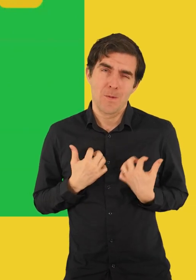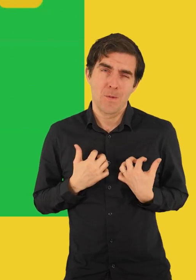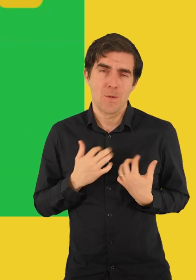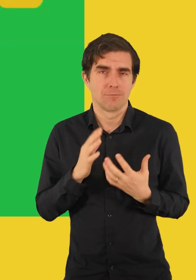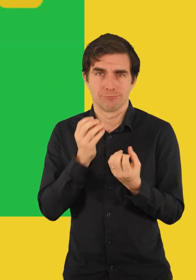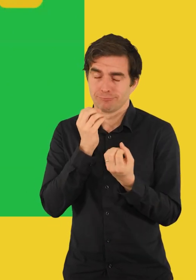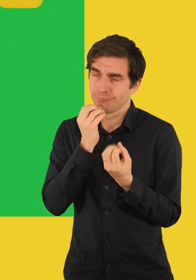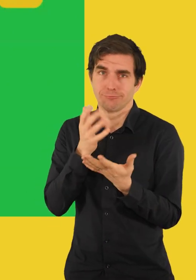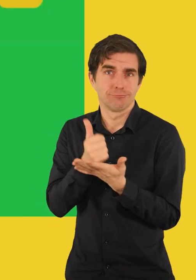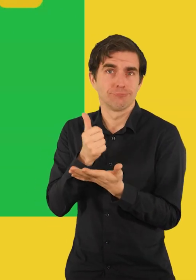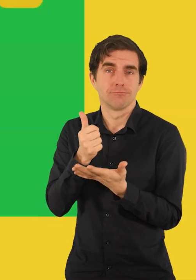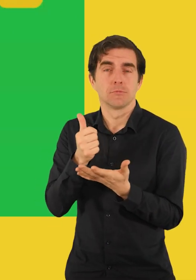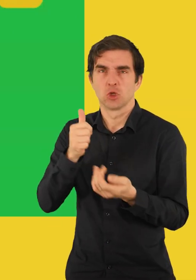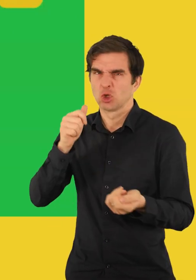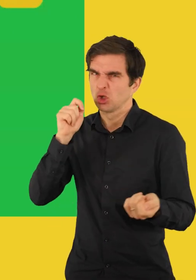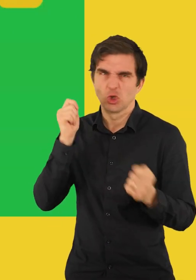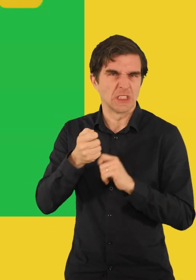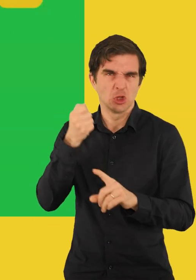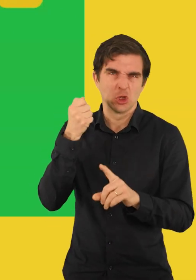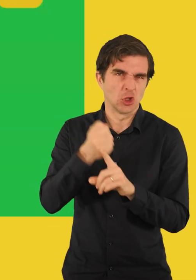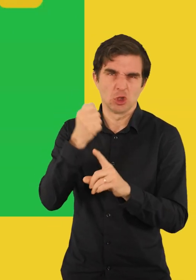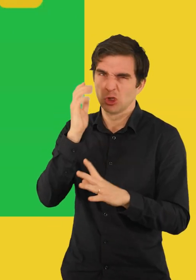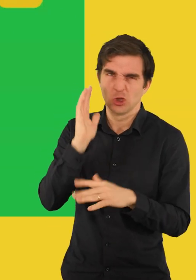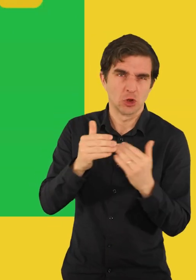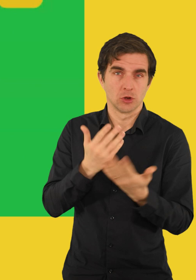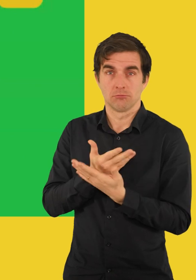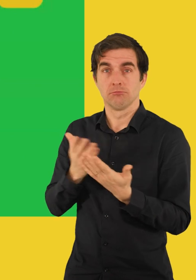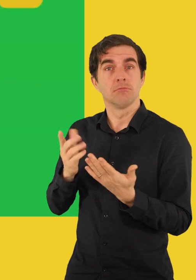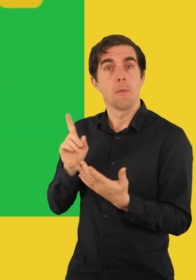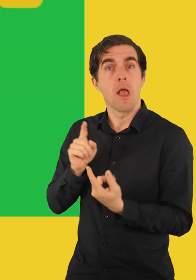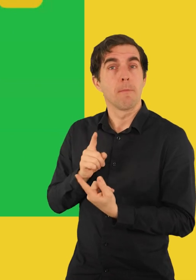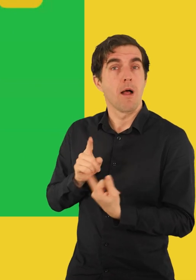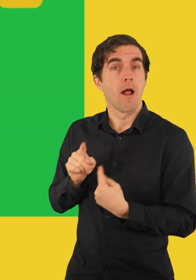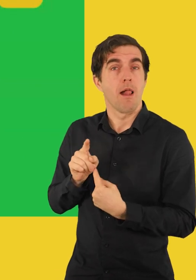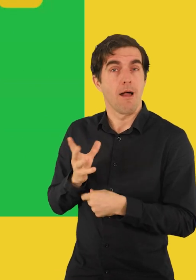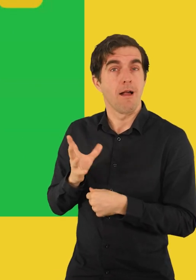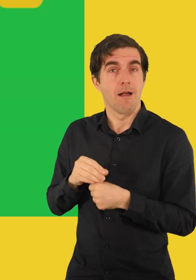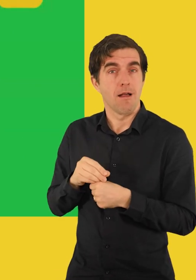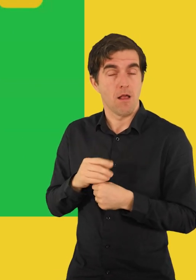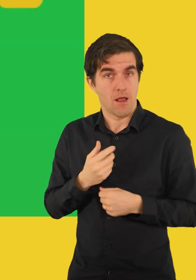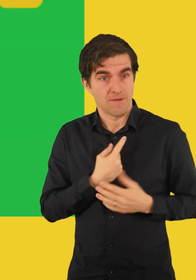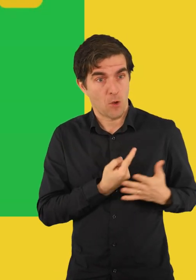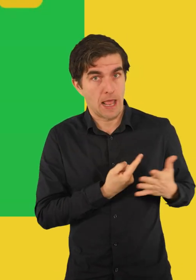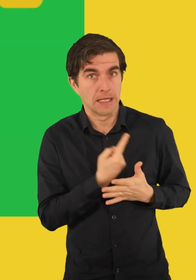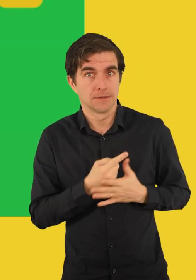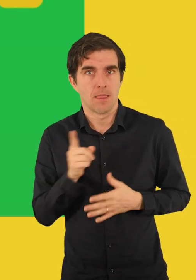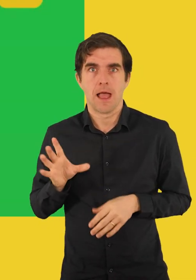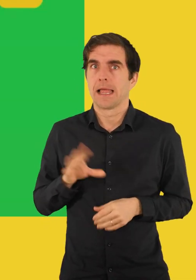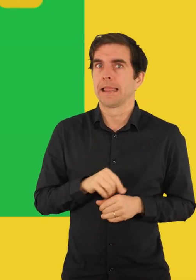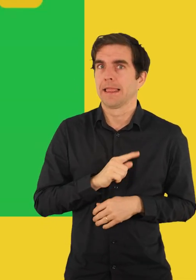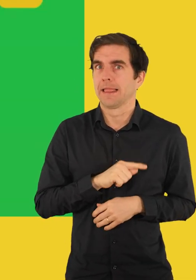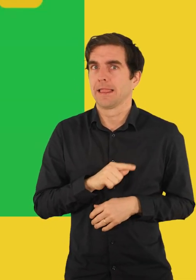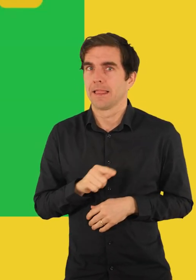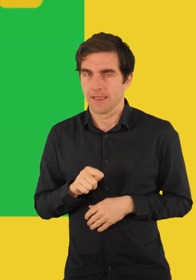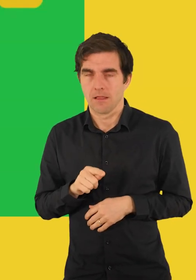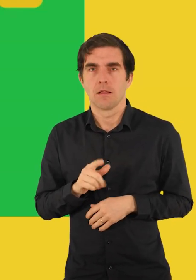a group of brilliant change makers from local governments who have contributed some of those cases. And each of them has been leading